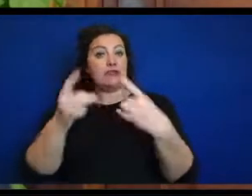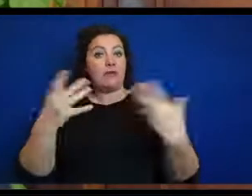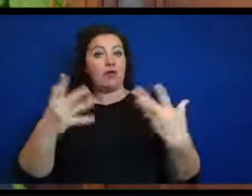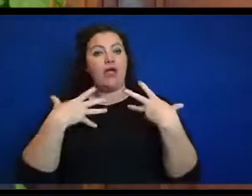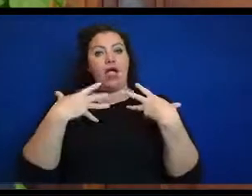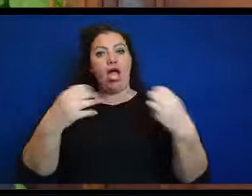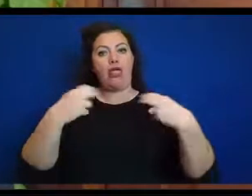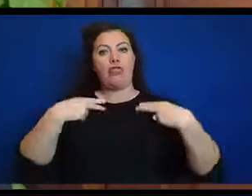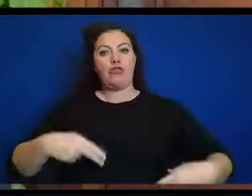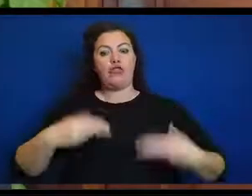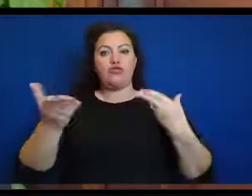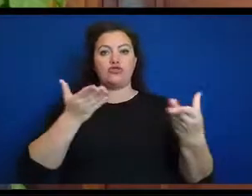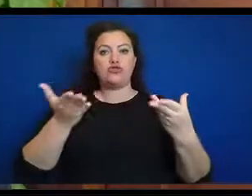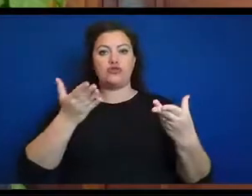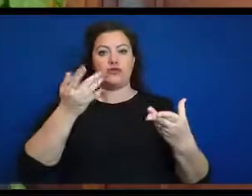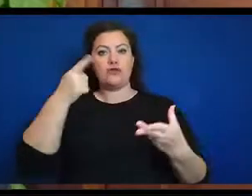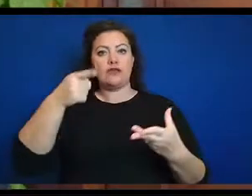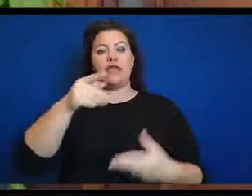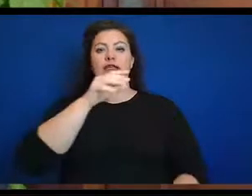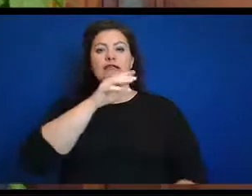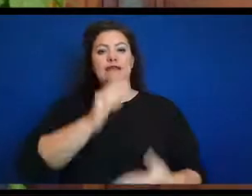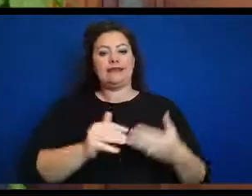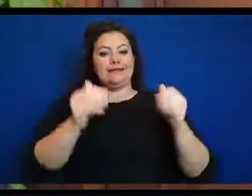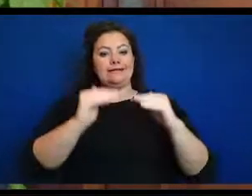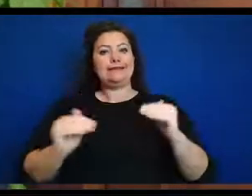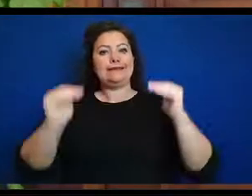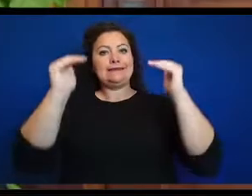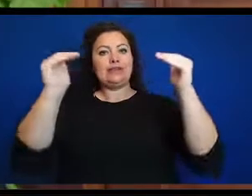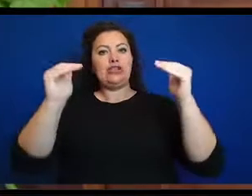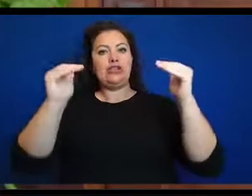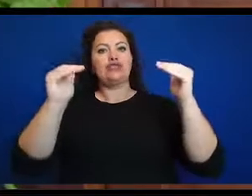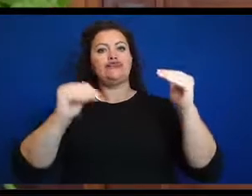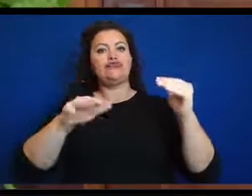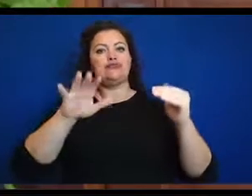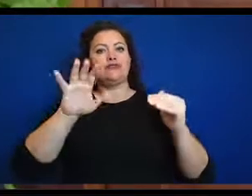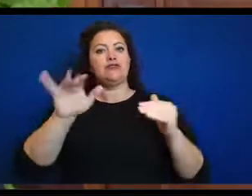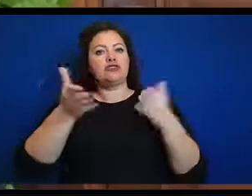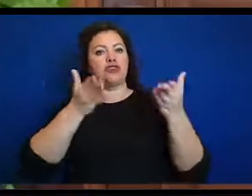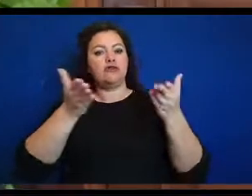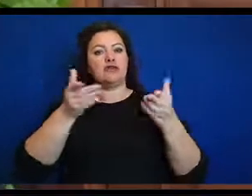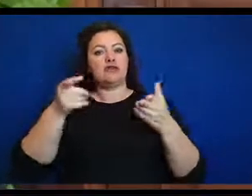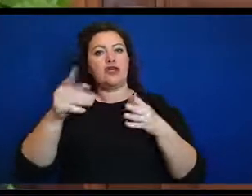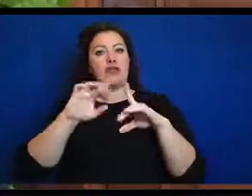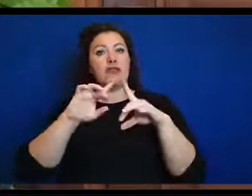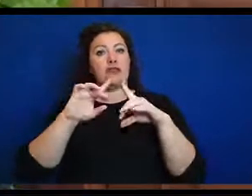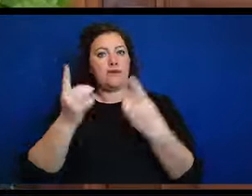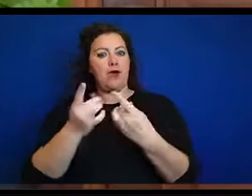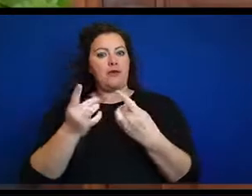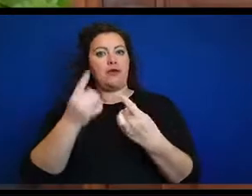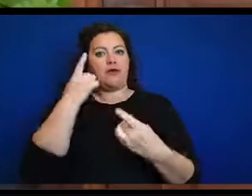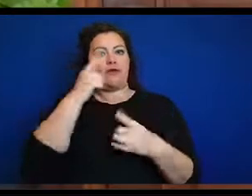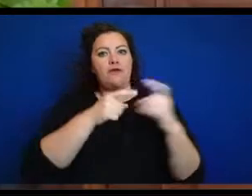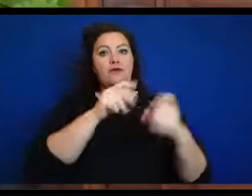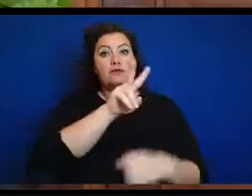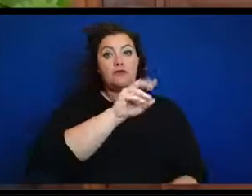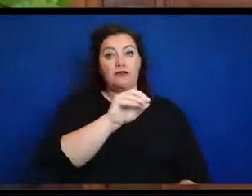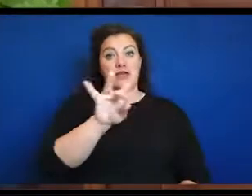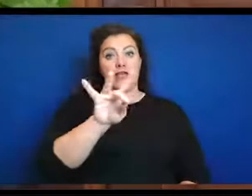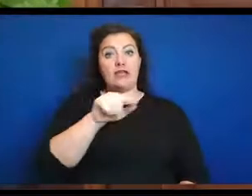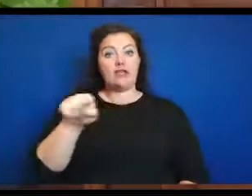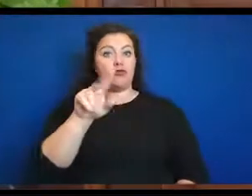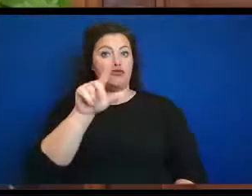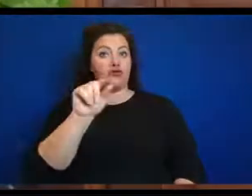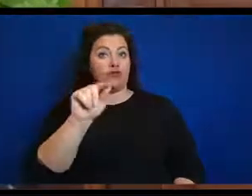Human Services in the Senior Executive Service at the department from 2008 to